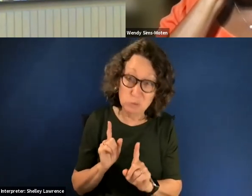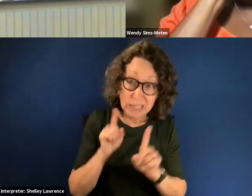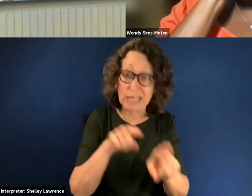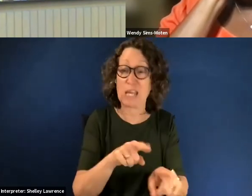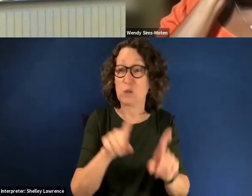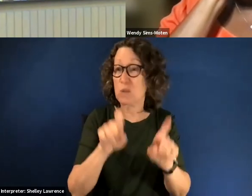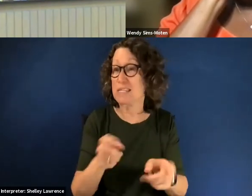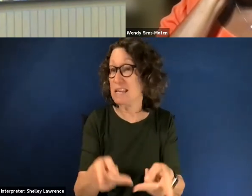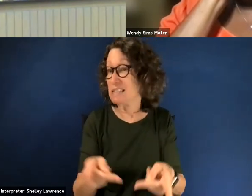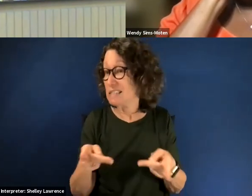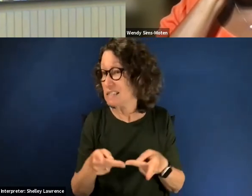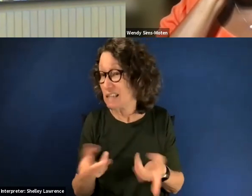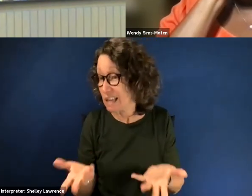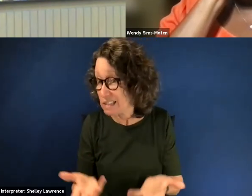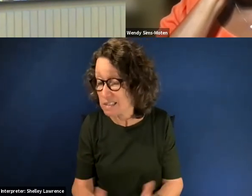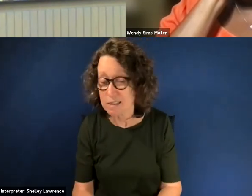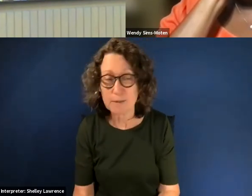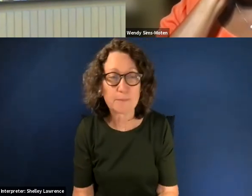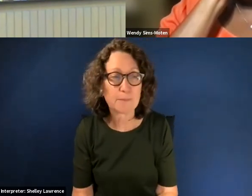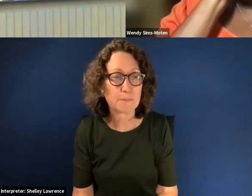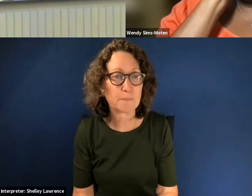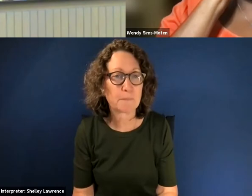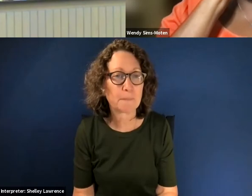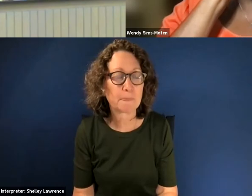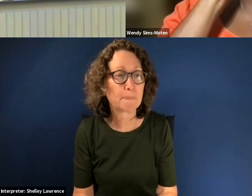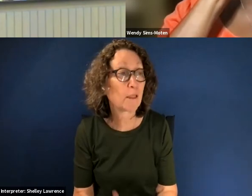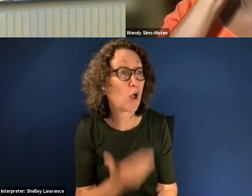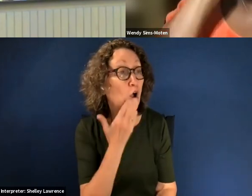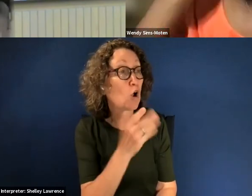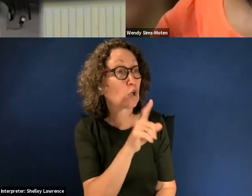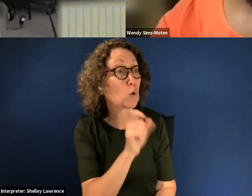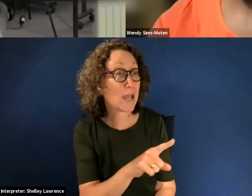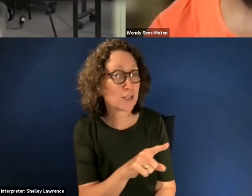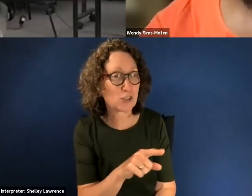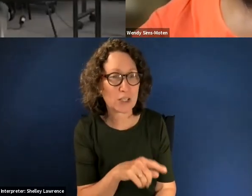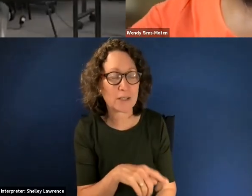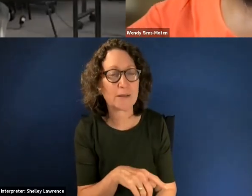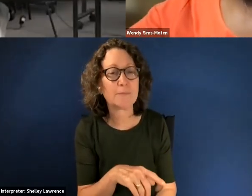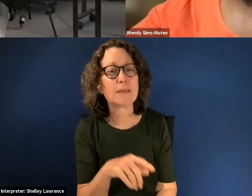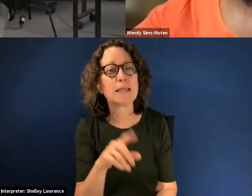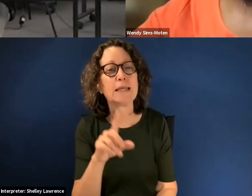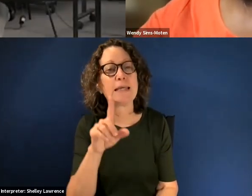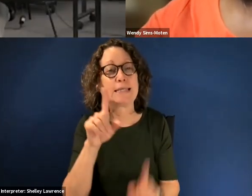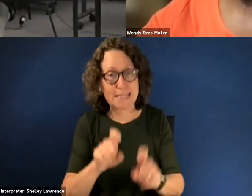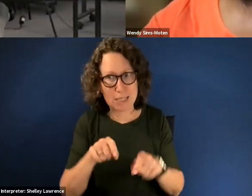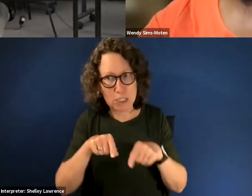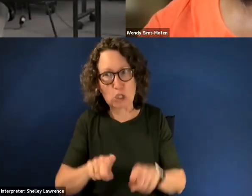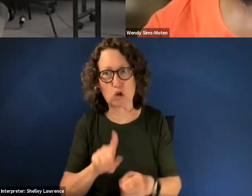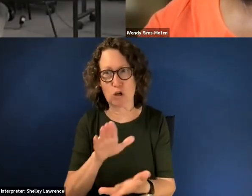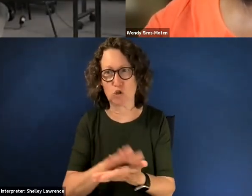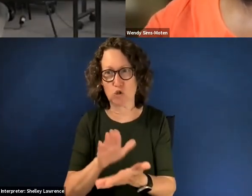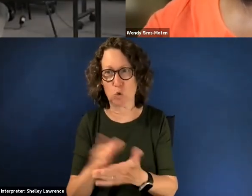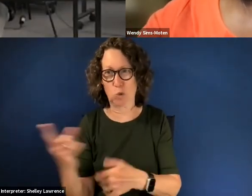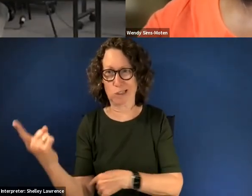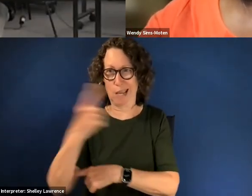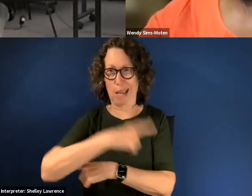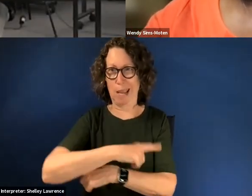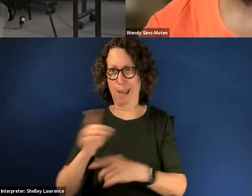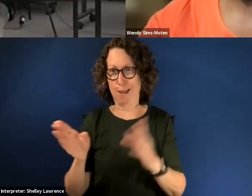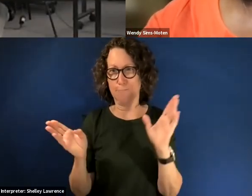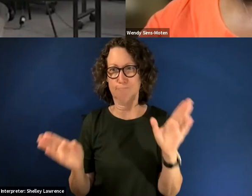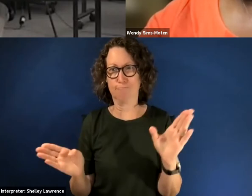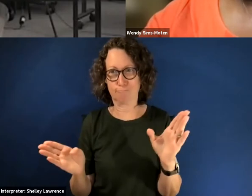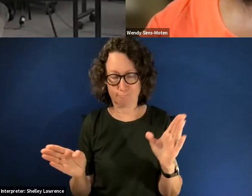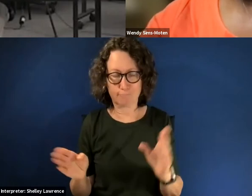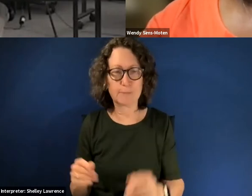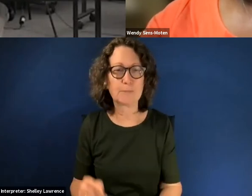the testing sites? That's a great question, Dawson. Testing will happen during the school day.